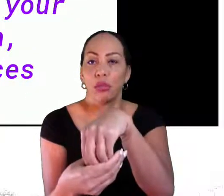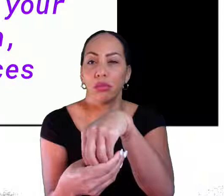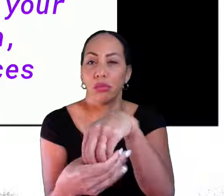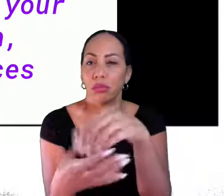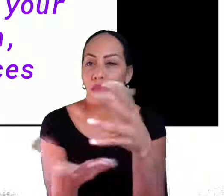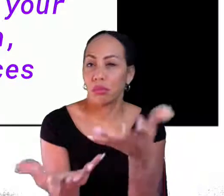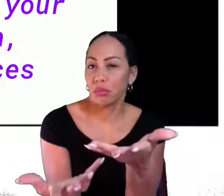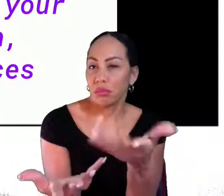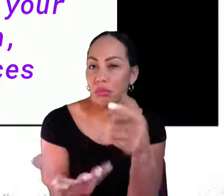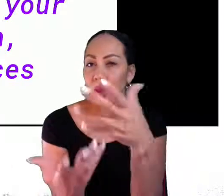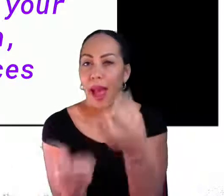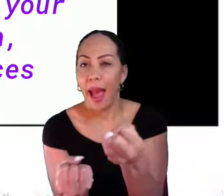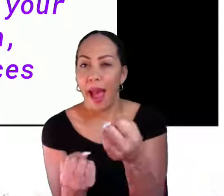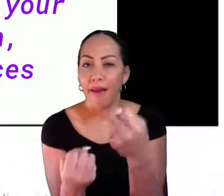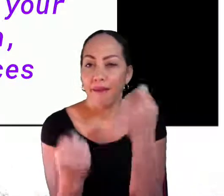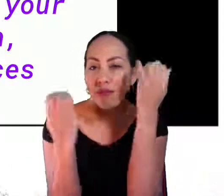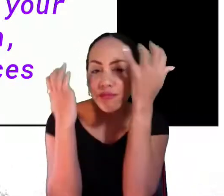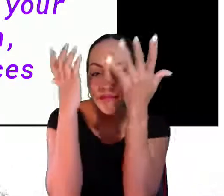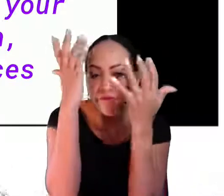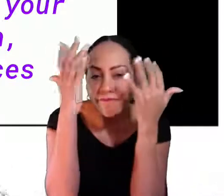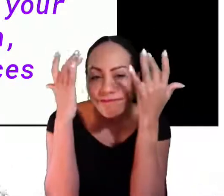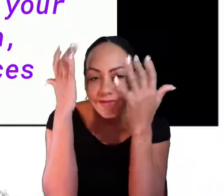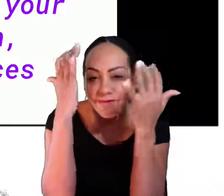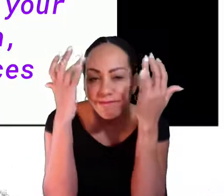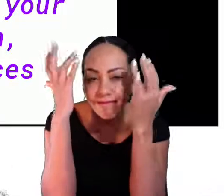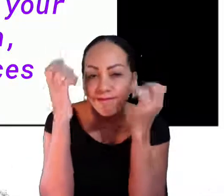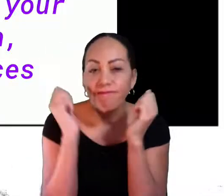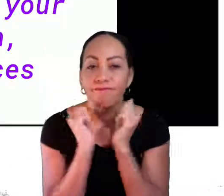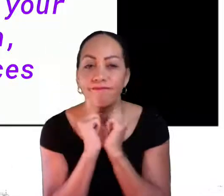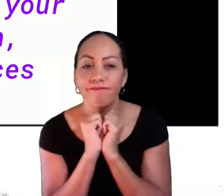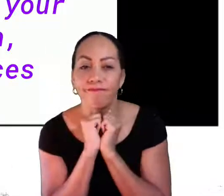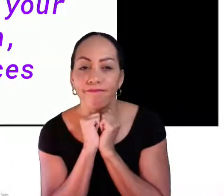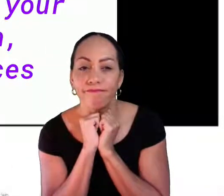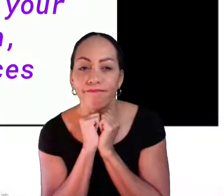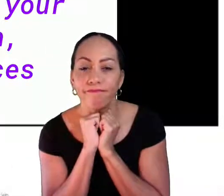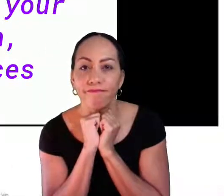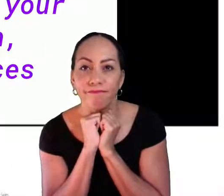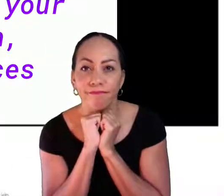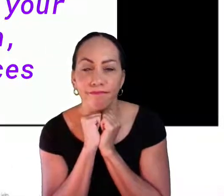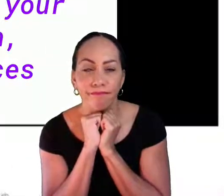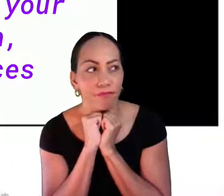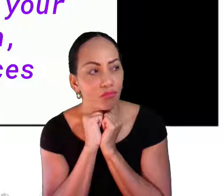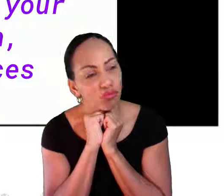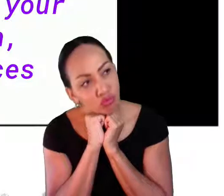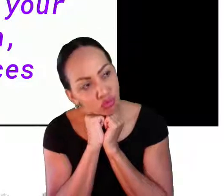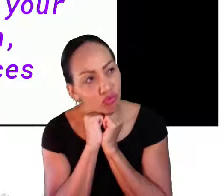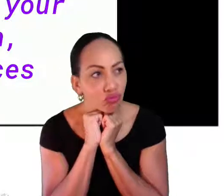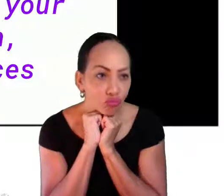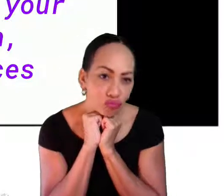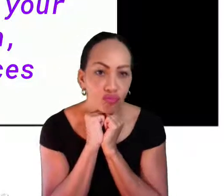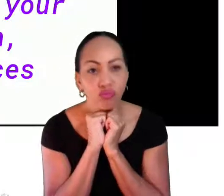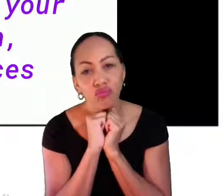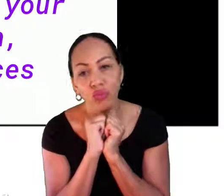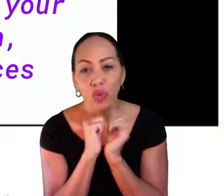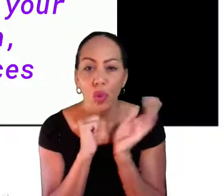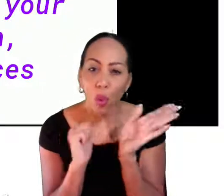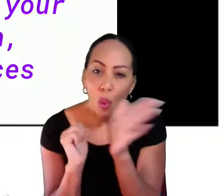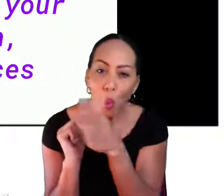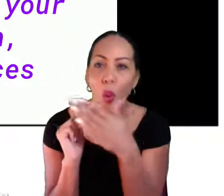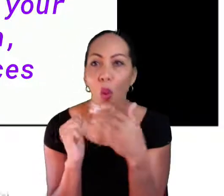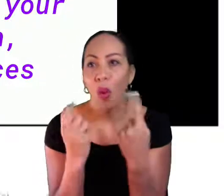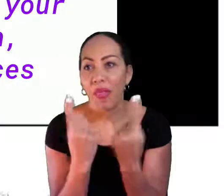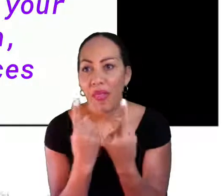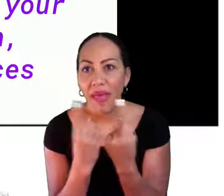a moment, and everyone at home as well, please, just have a think about where, in all the things you do, might you